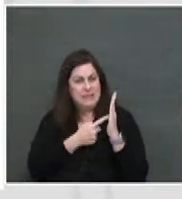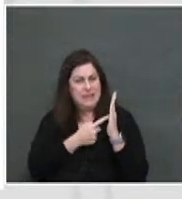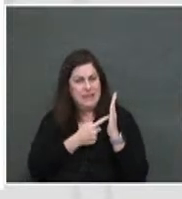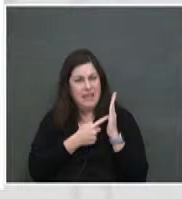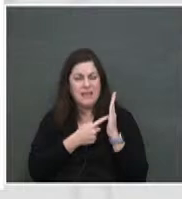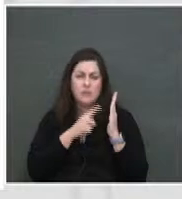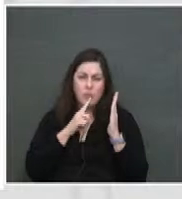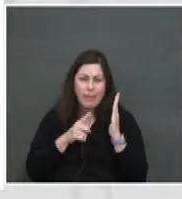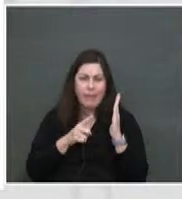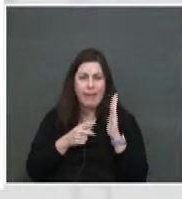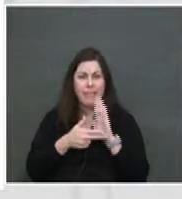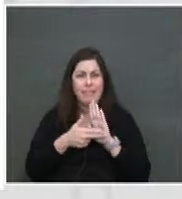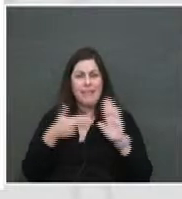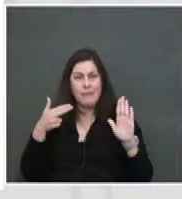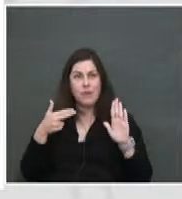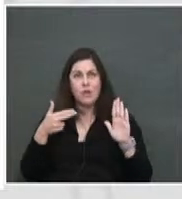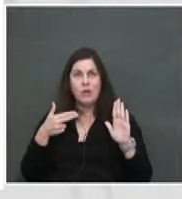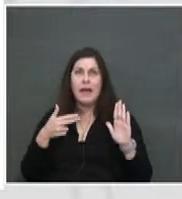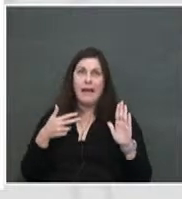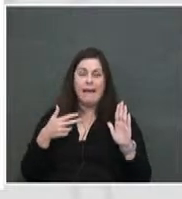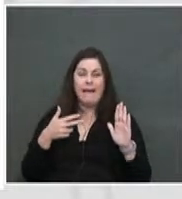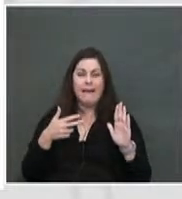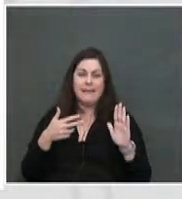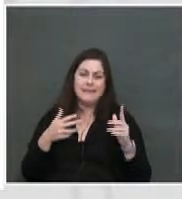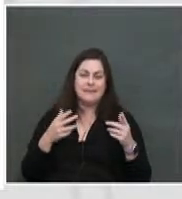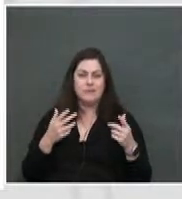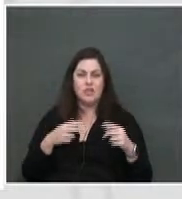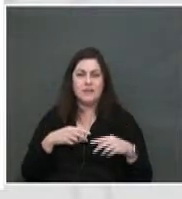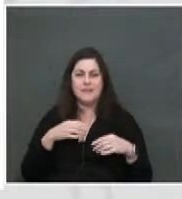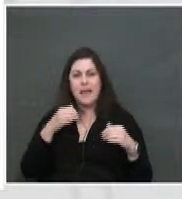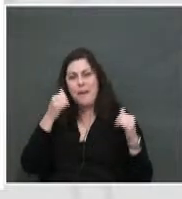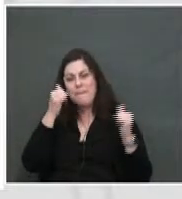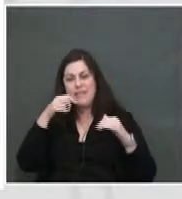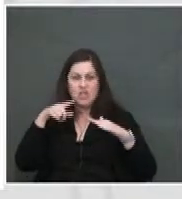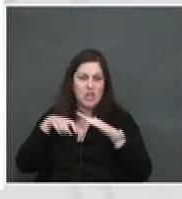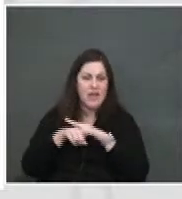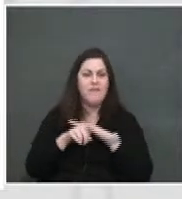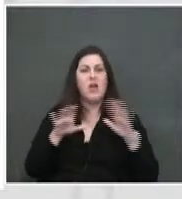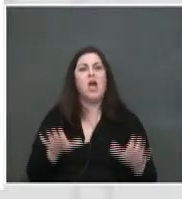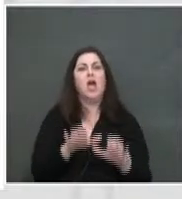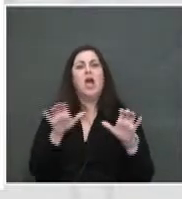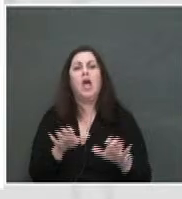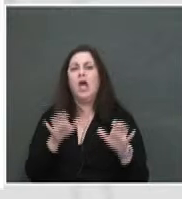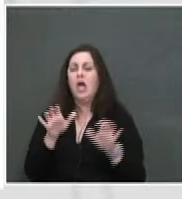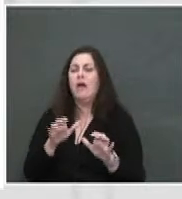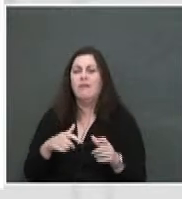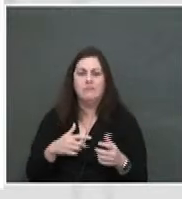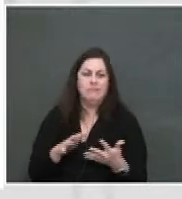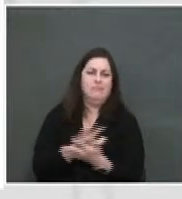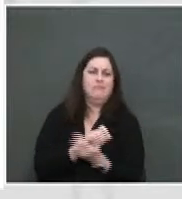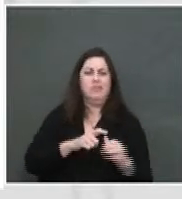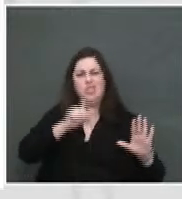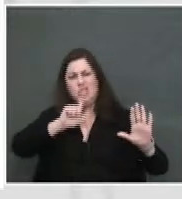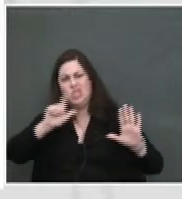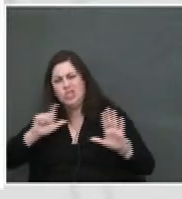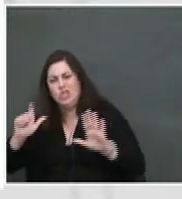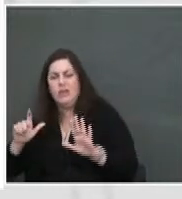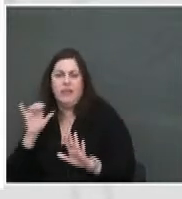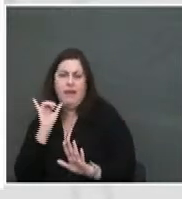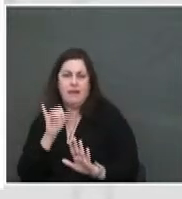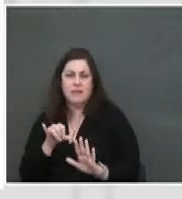classified as criminal mischief. Criminal mischief. So that is the only offense category that we did not see a decrease in,